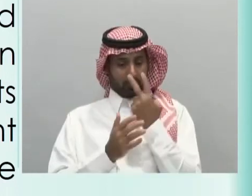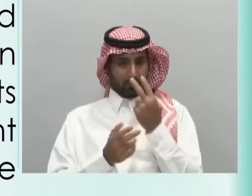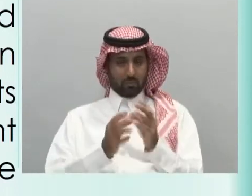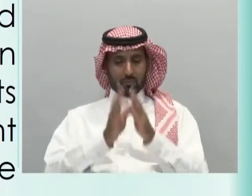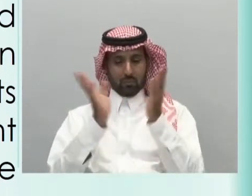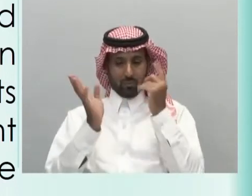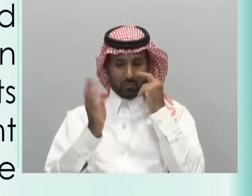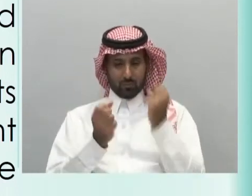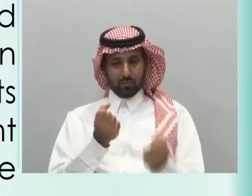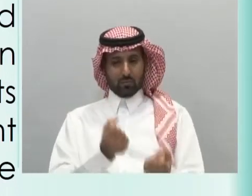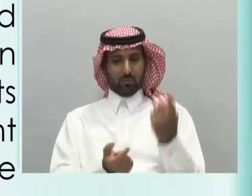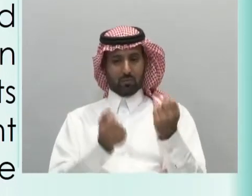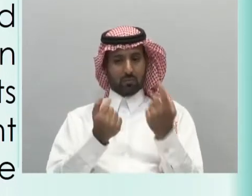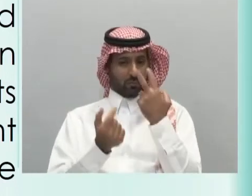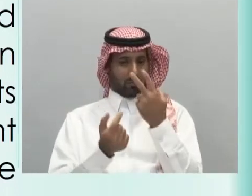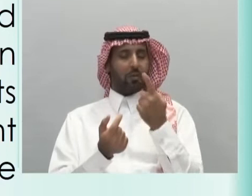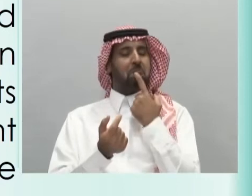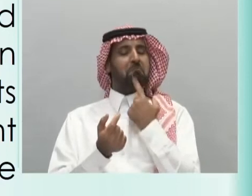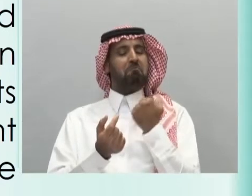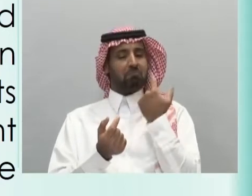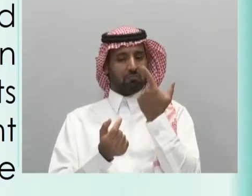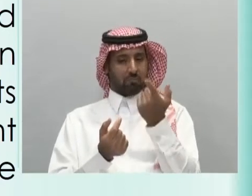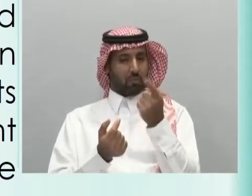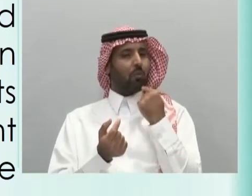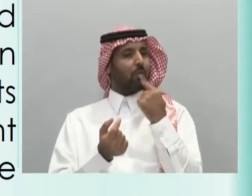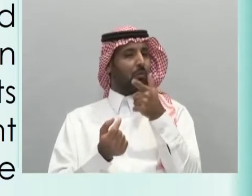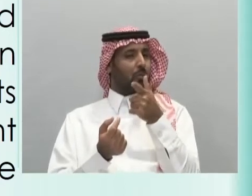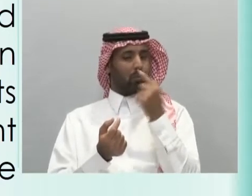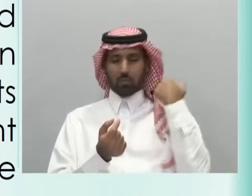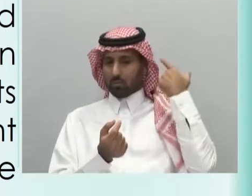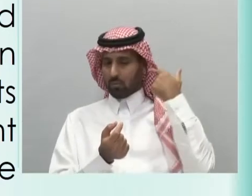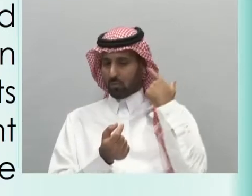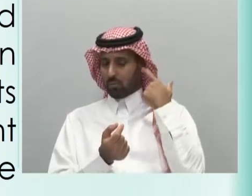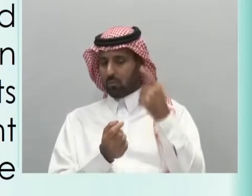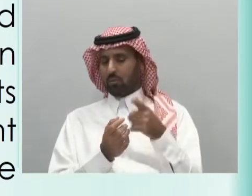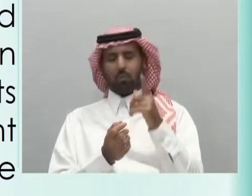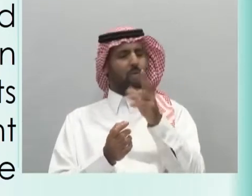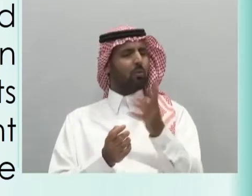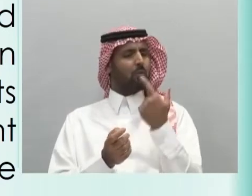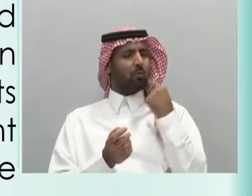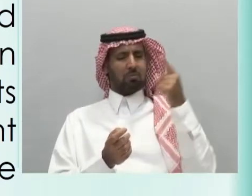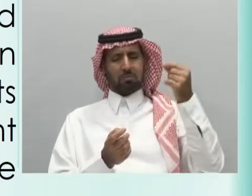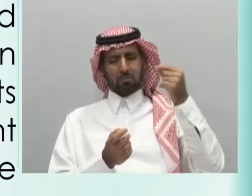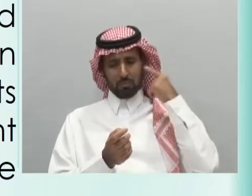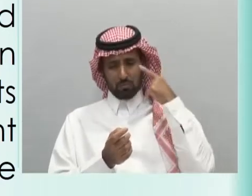undisturbed. So this is one of my favorite. So what about you? Listen and read and decide which one you prefer.